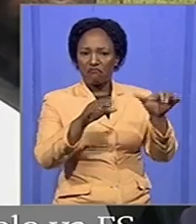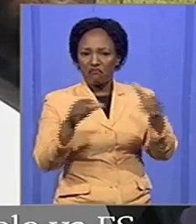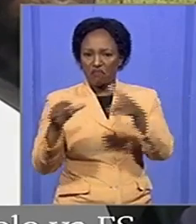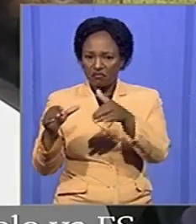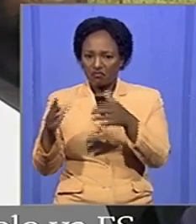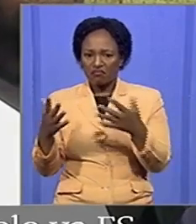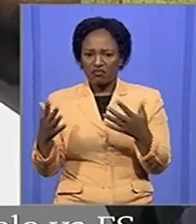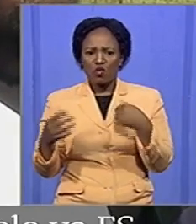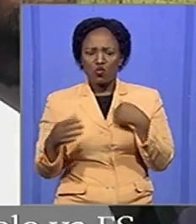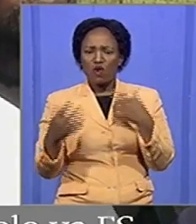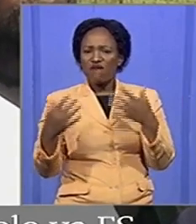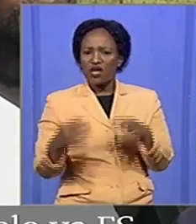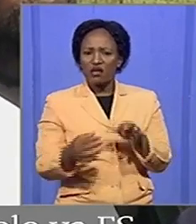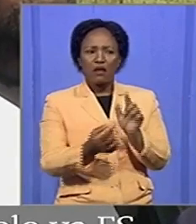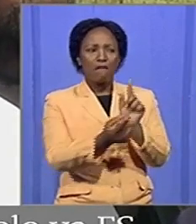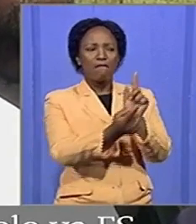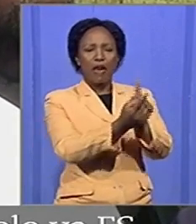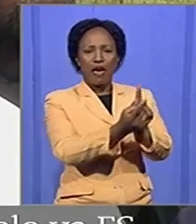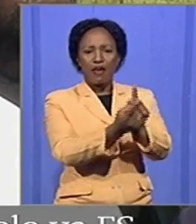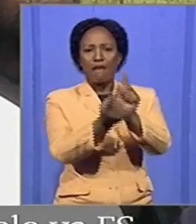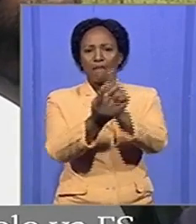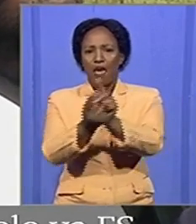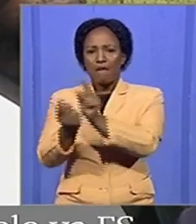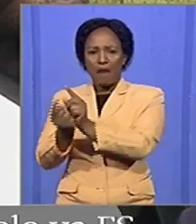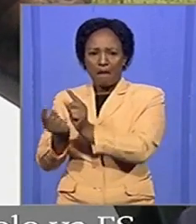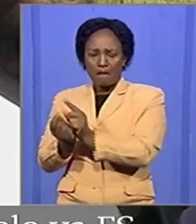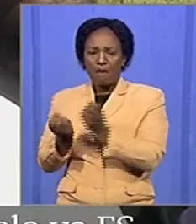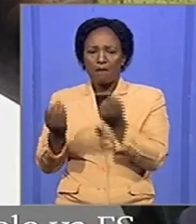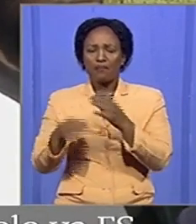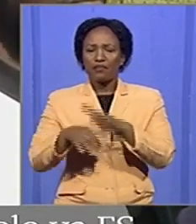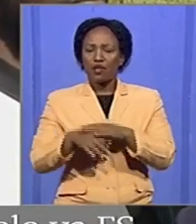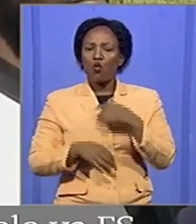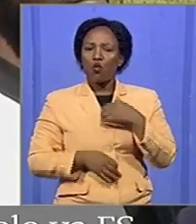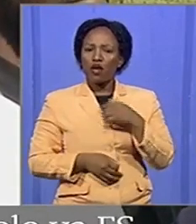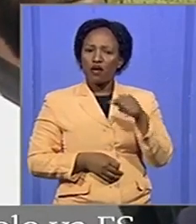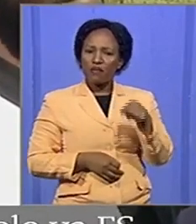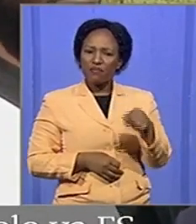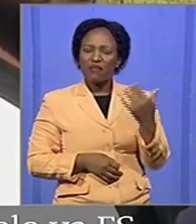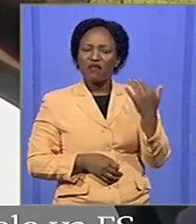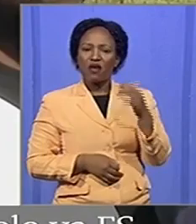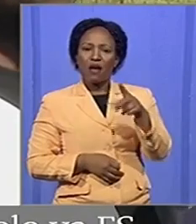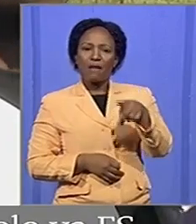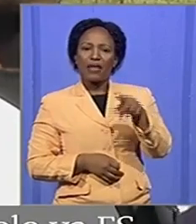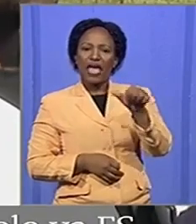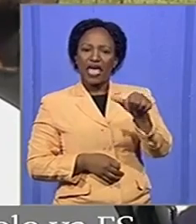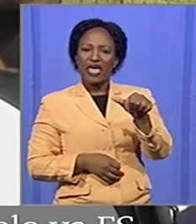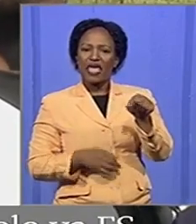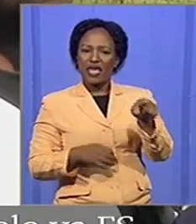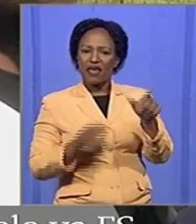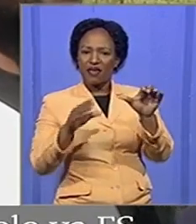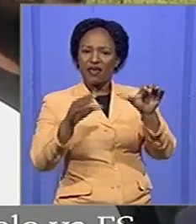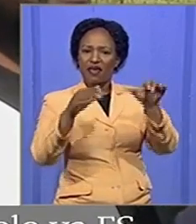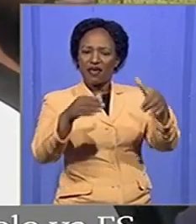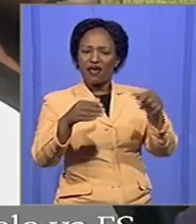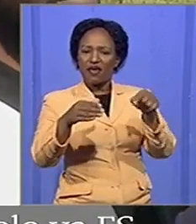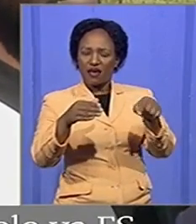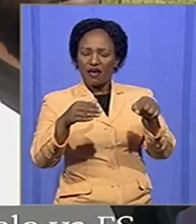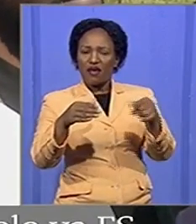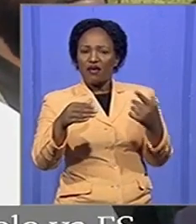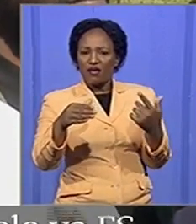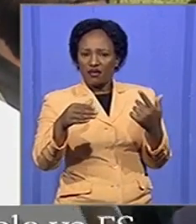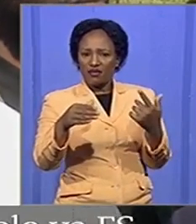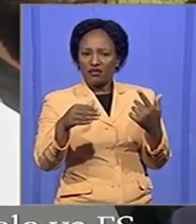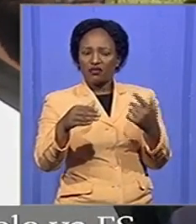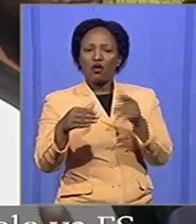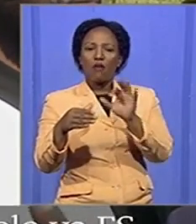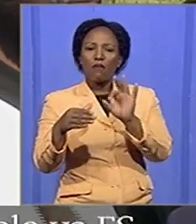several times and we are in a patriotic front because we represent the marginalized, we represent